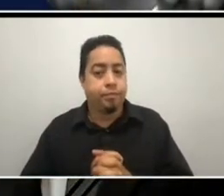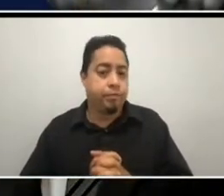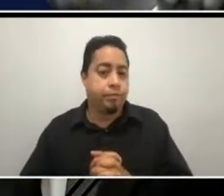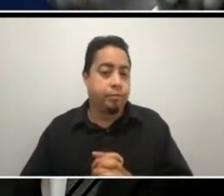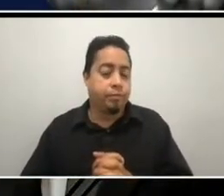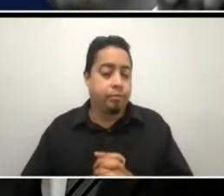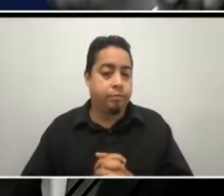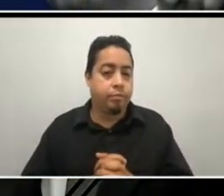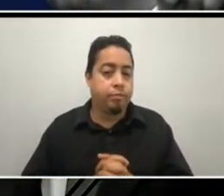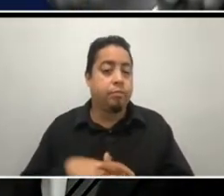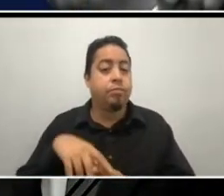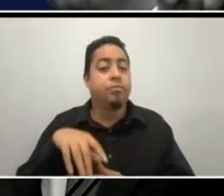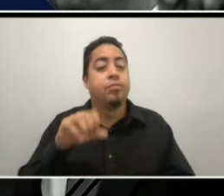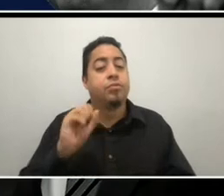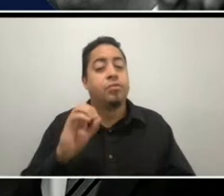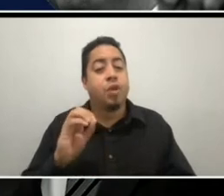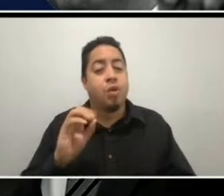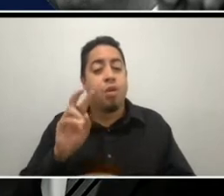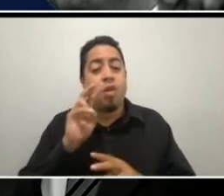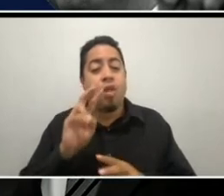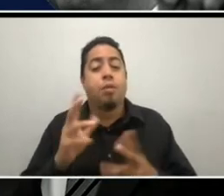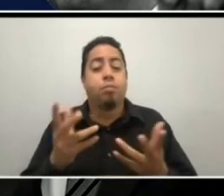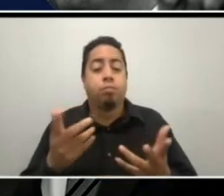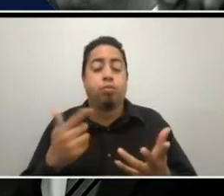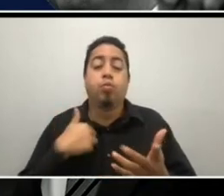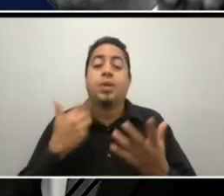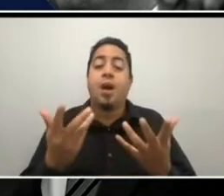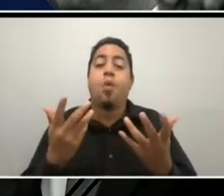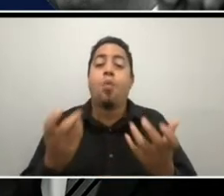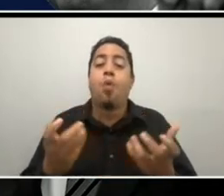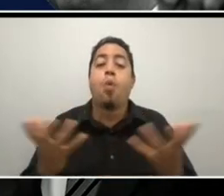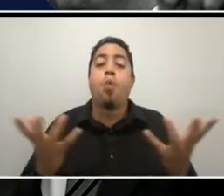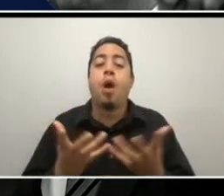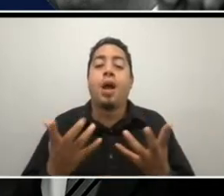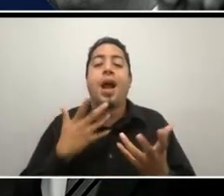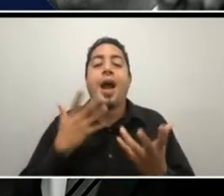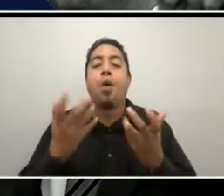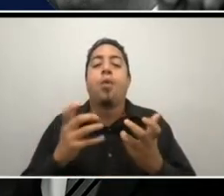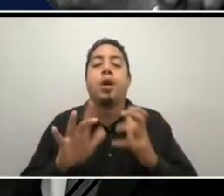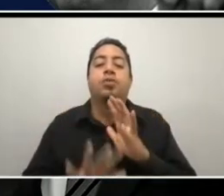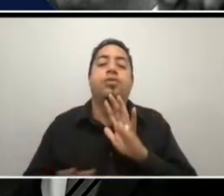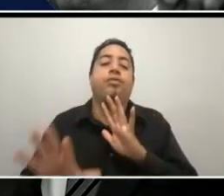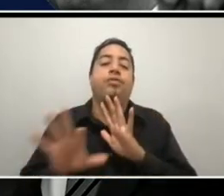So, look, all I want to do is this. I just want to find